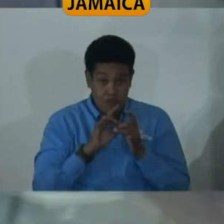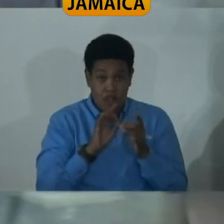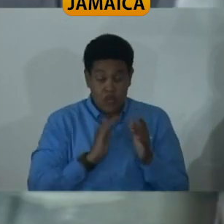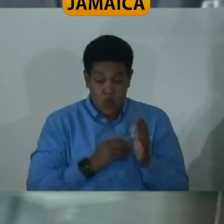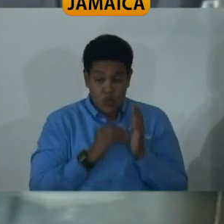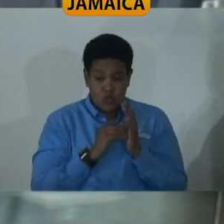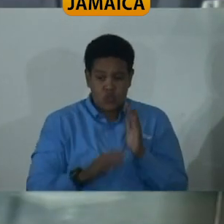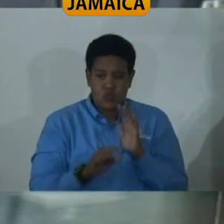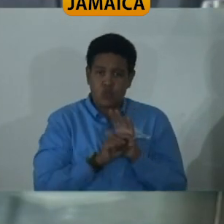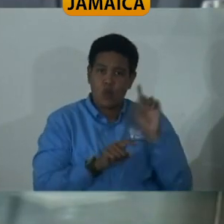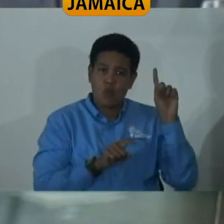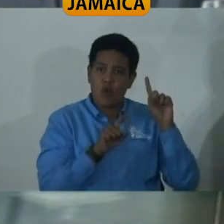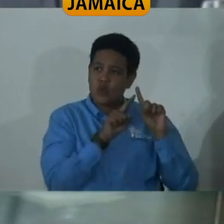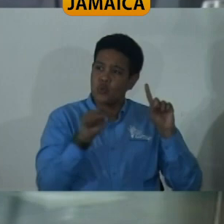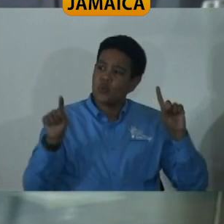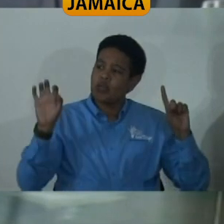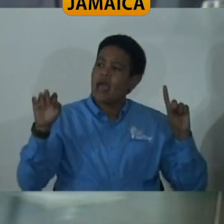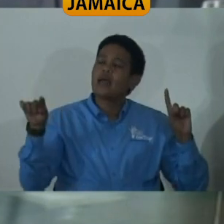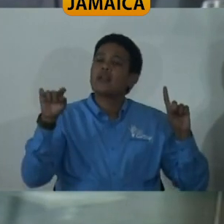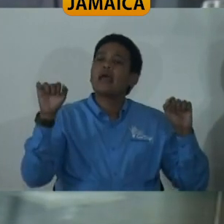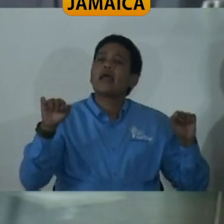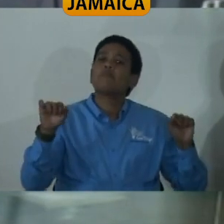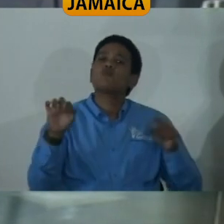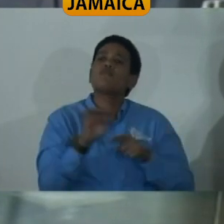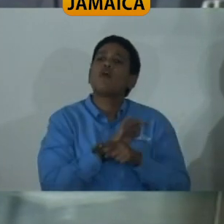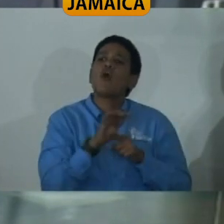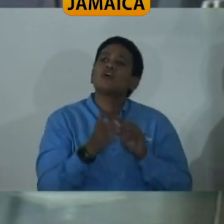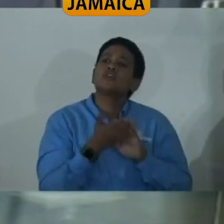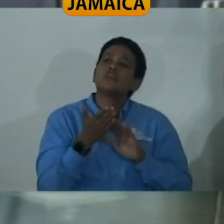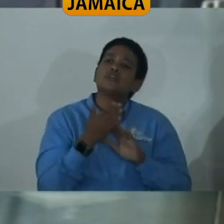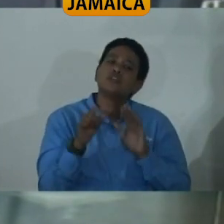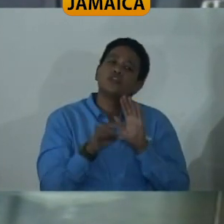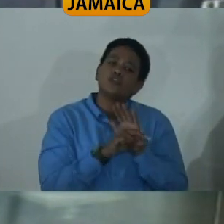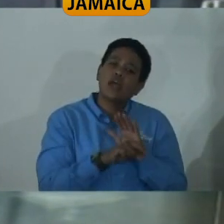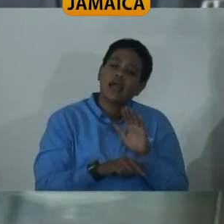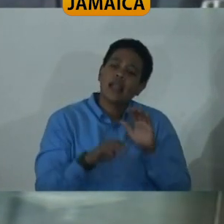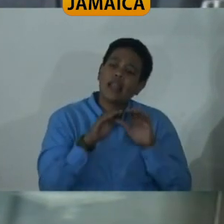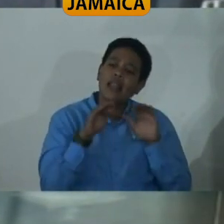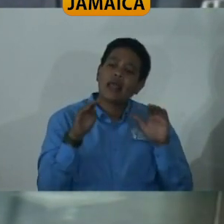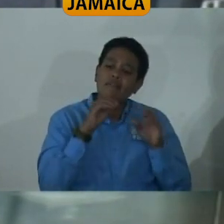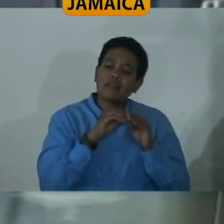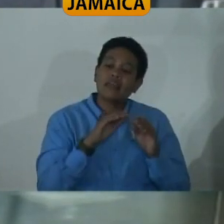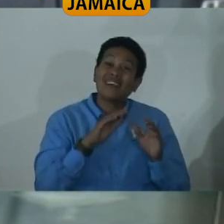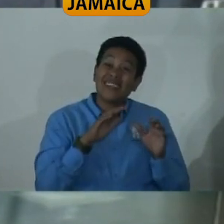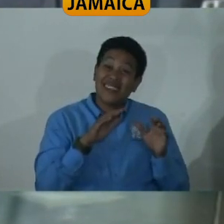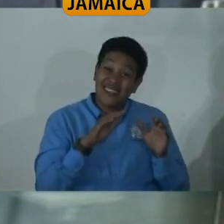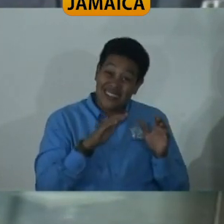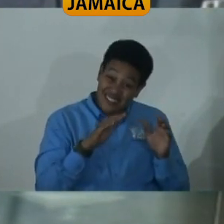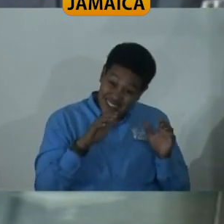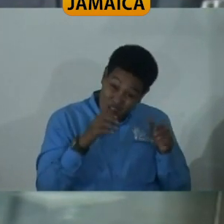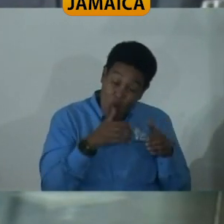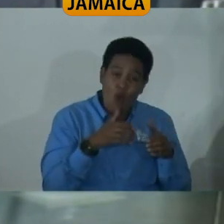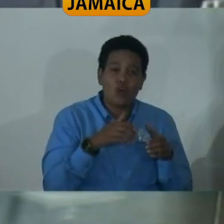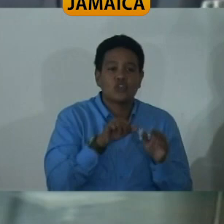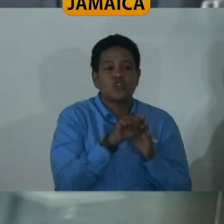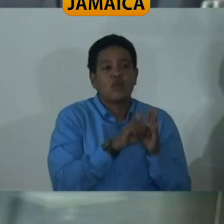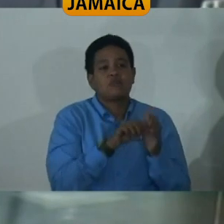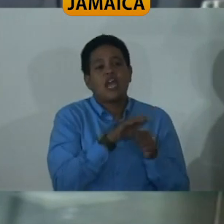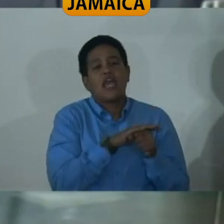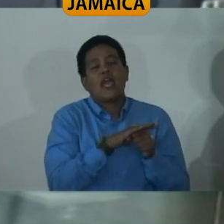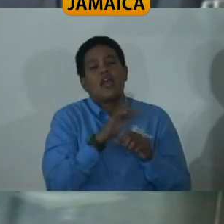grades 1 to 9 so that they're able to function at grade level in core subject areas. Improve the social